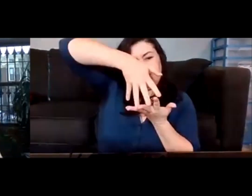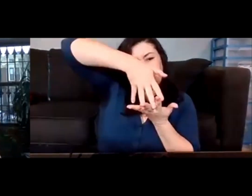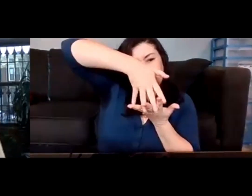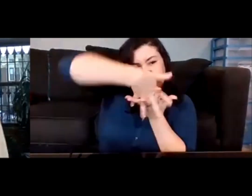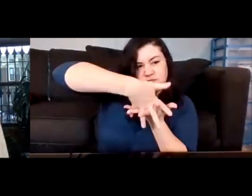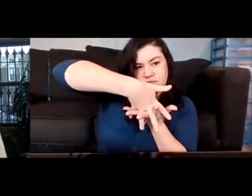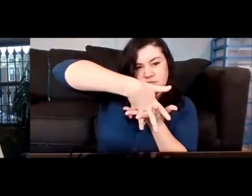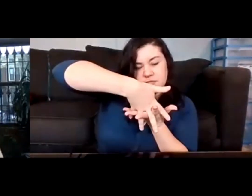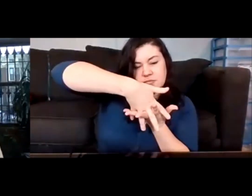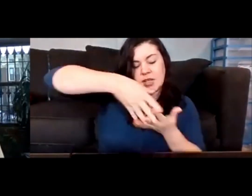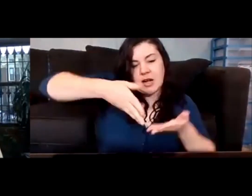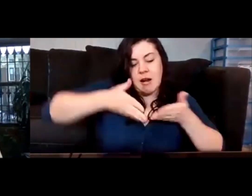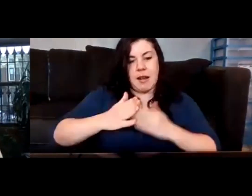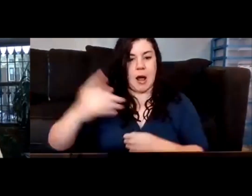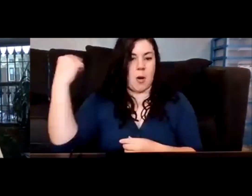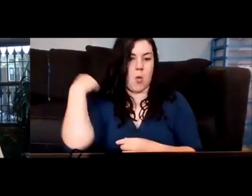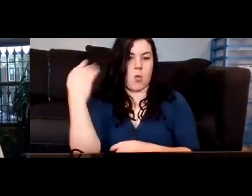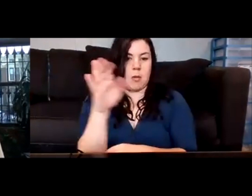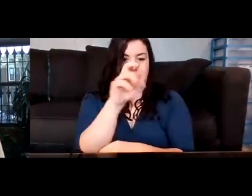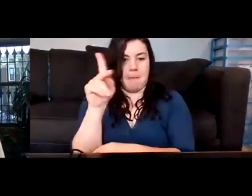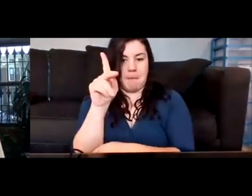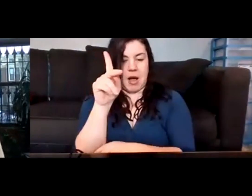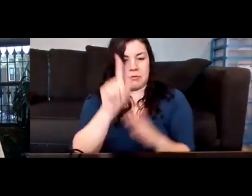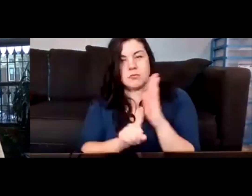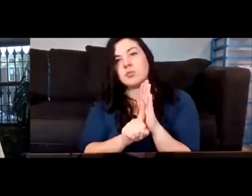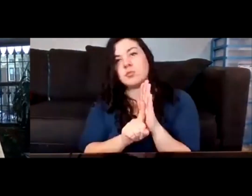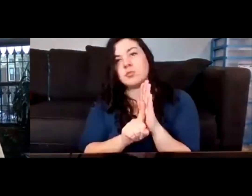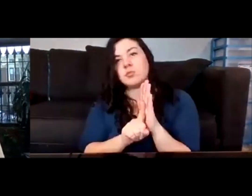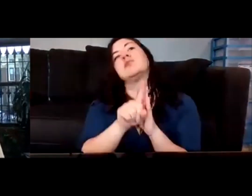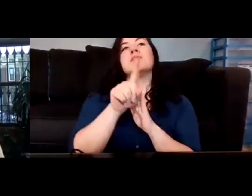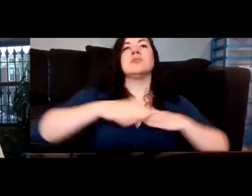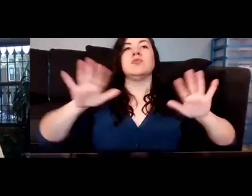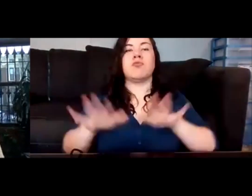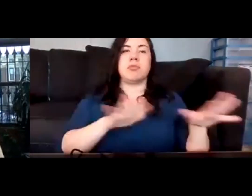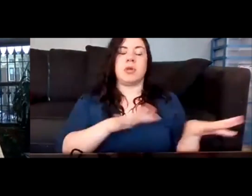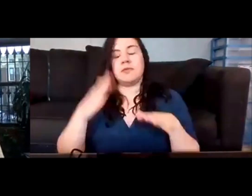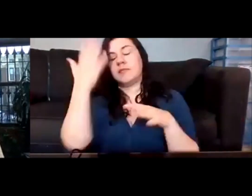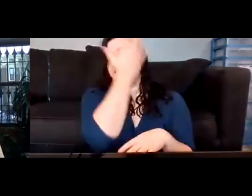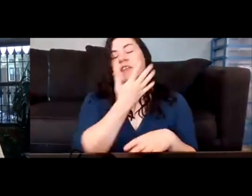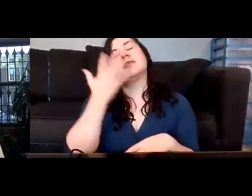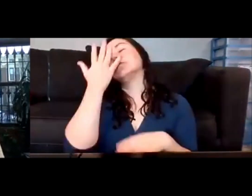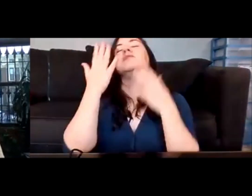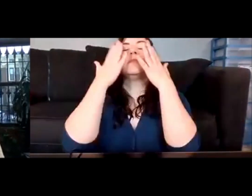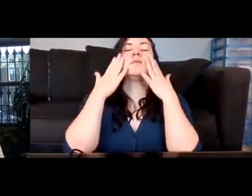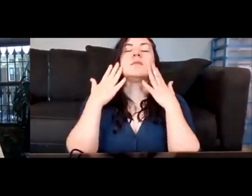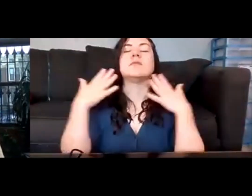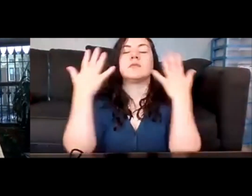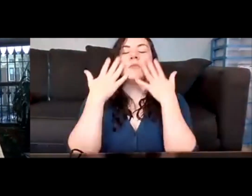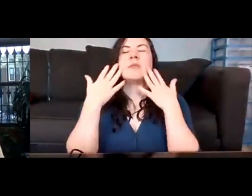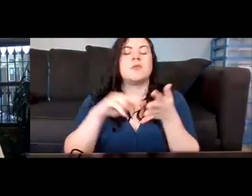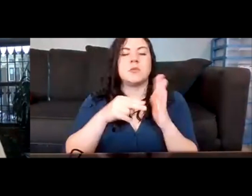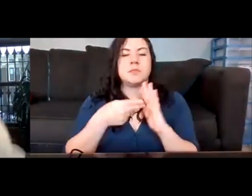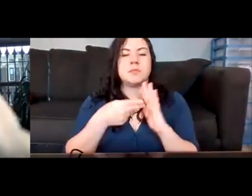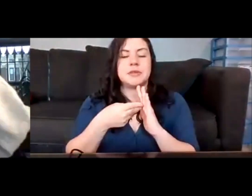to be kind of long and free. And then relax your face. Right? What does that mean? Relax the muscles in your